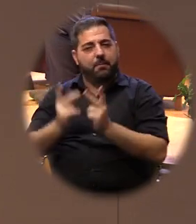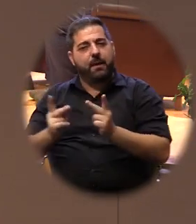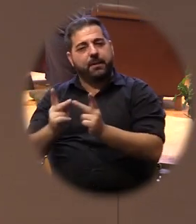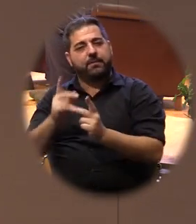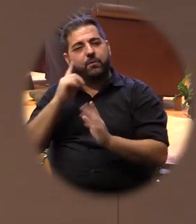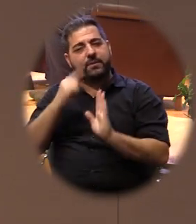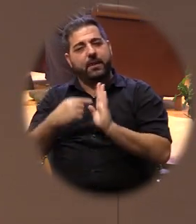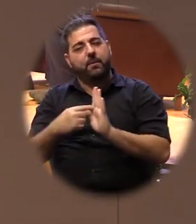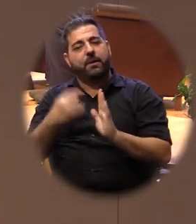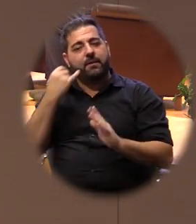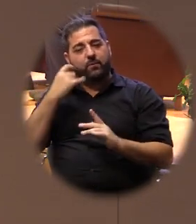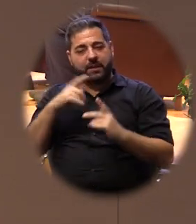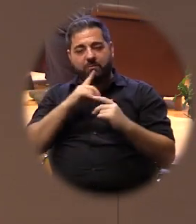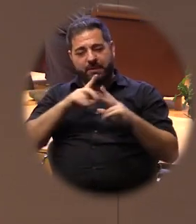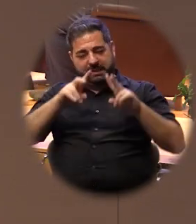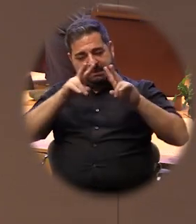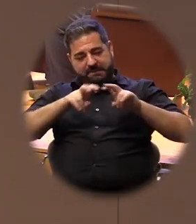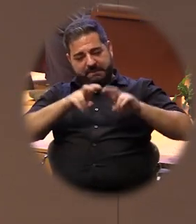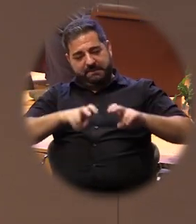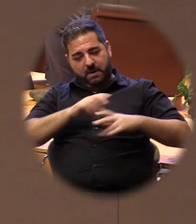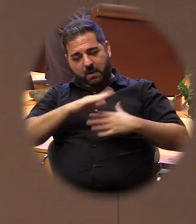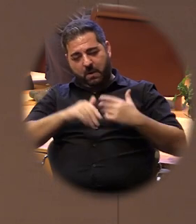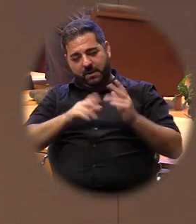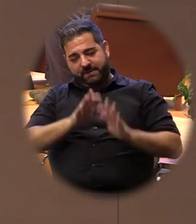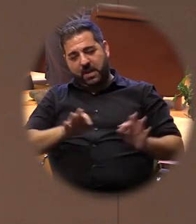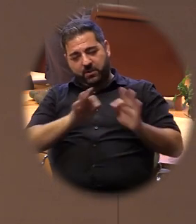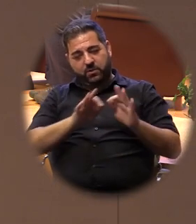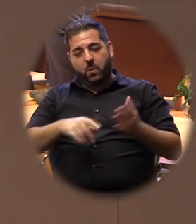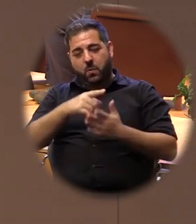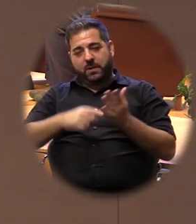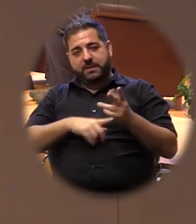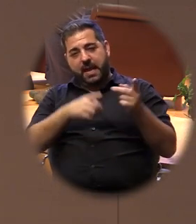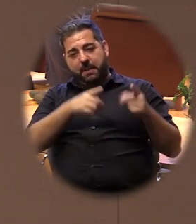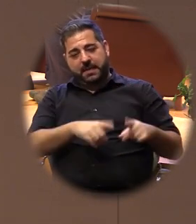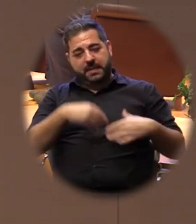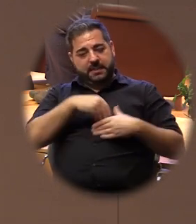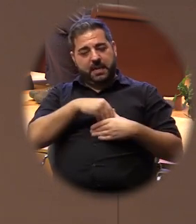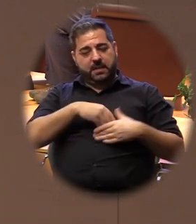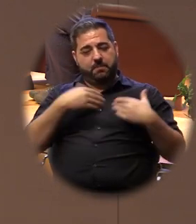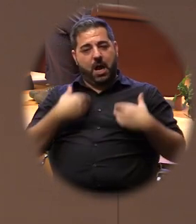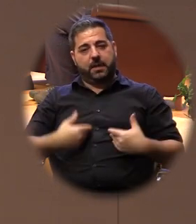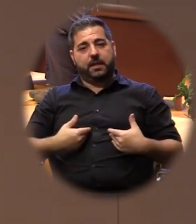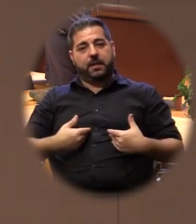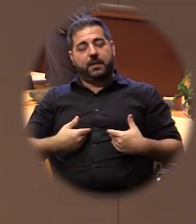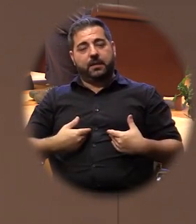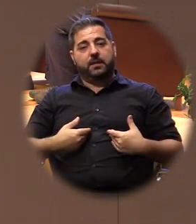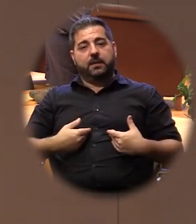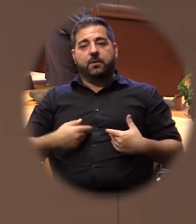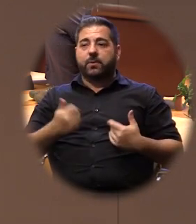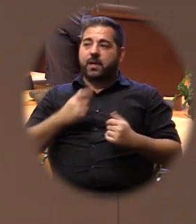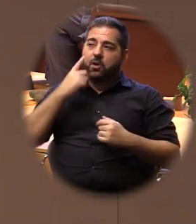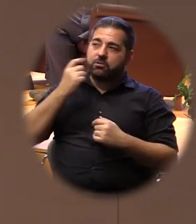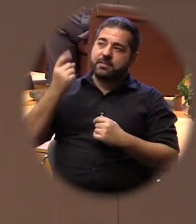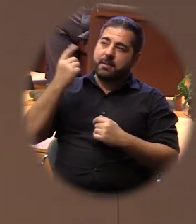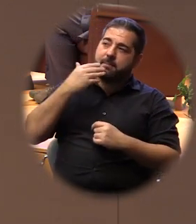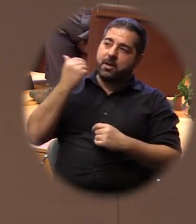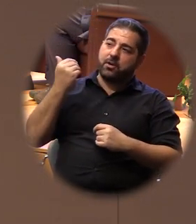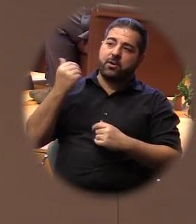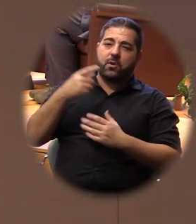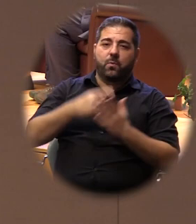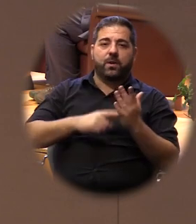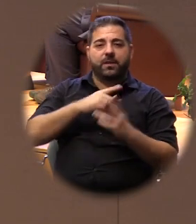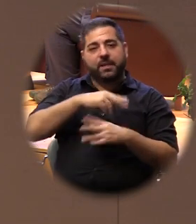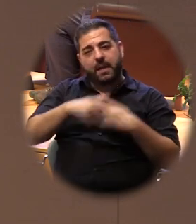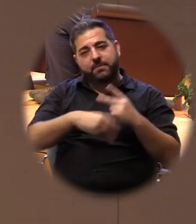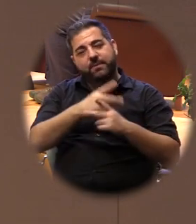example, if we can tease out those values around what is happening in the body, maybe we can understand better what are the